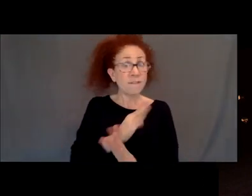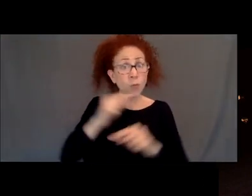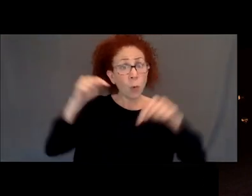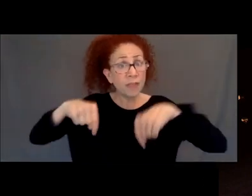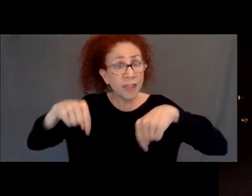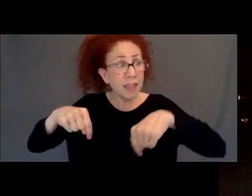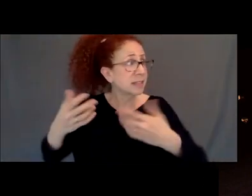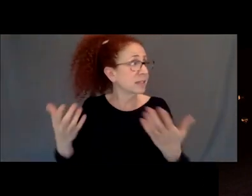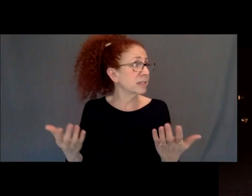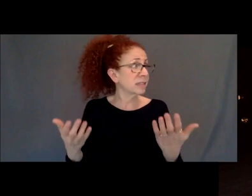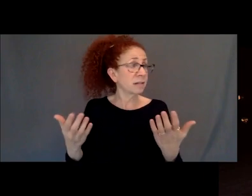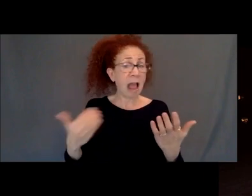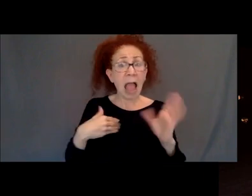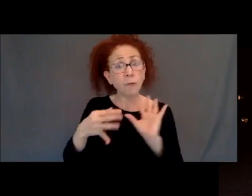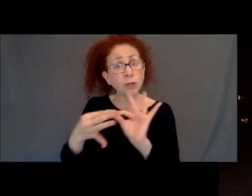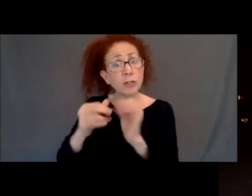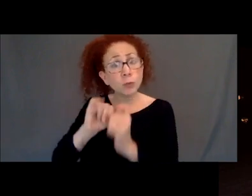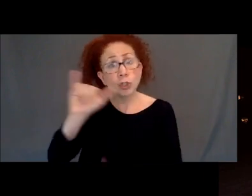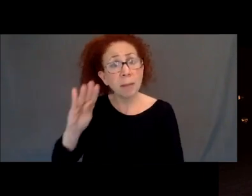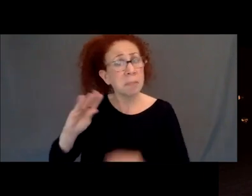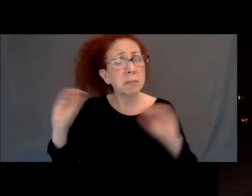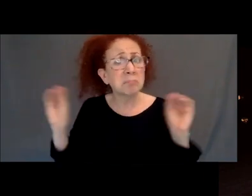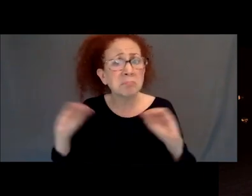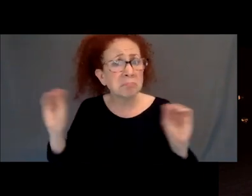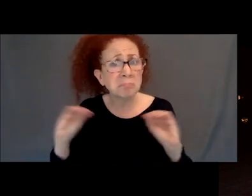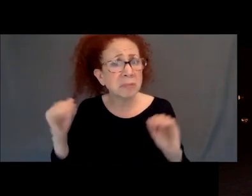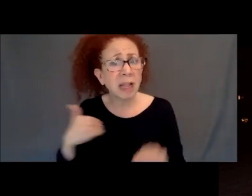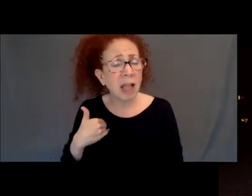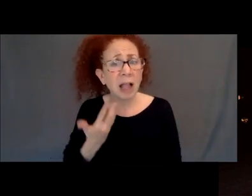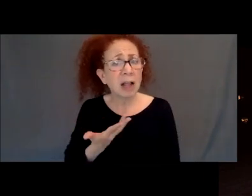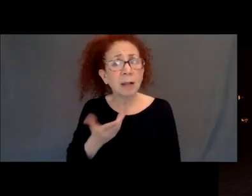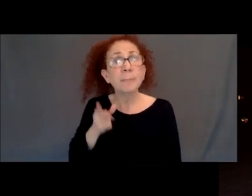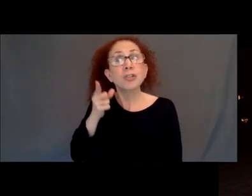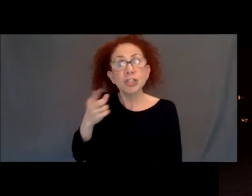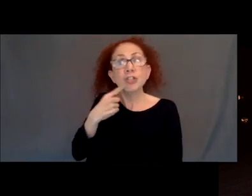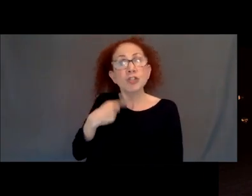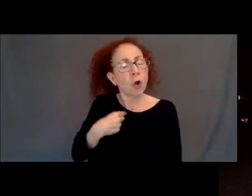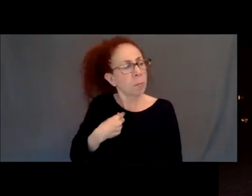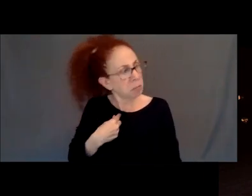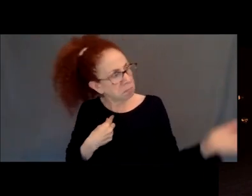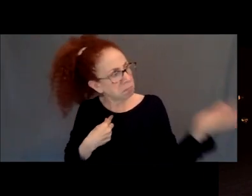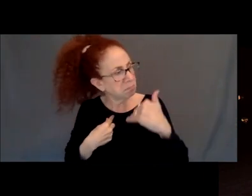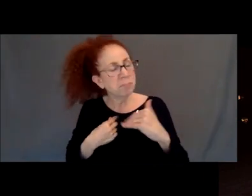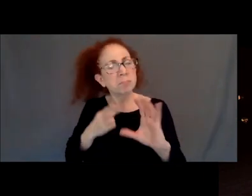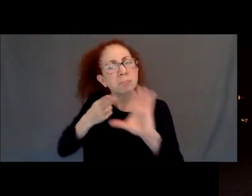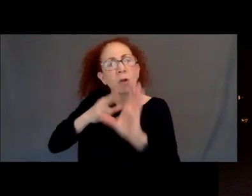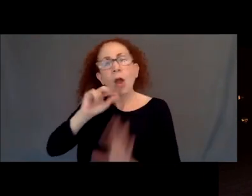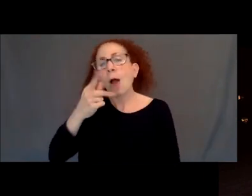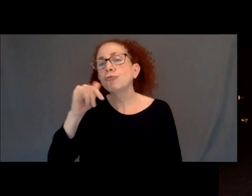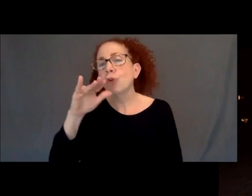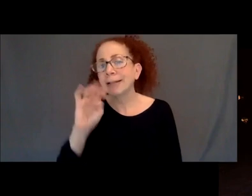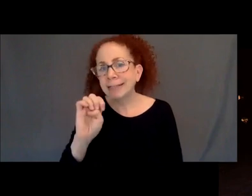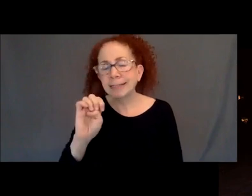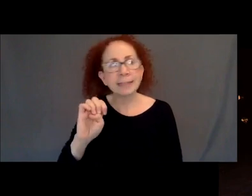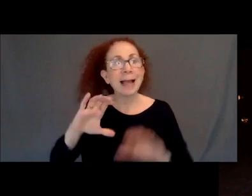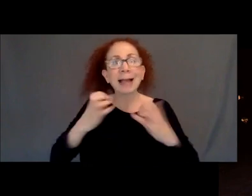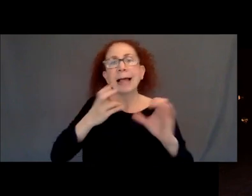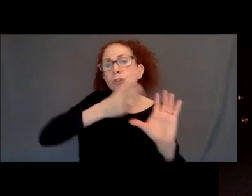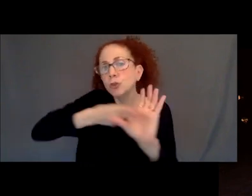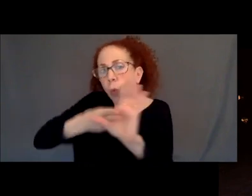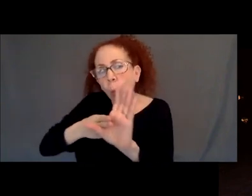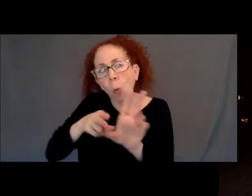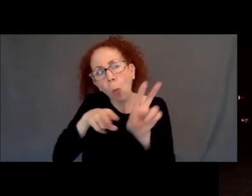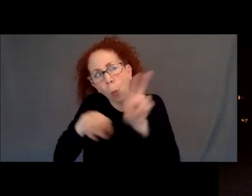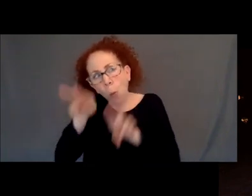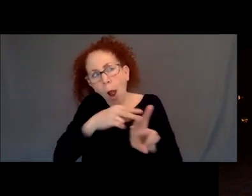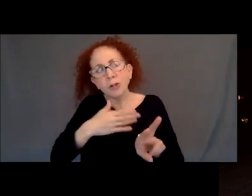have much of a relationship with JB, but she told me I could come and apprentice with the company for a while, take class, and she just wanted to